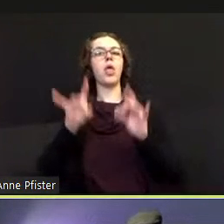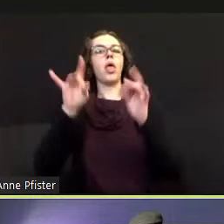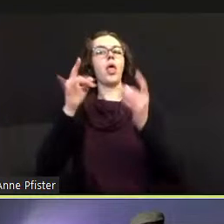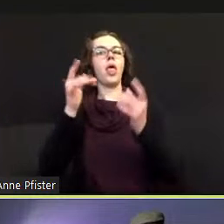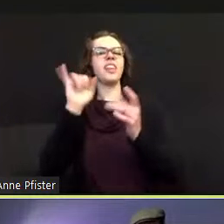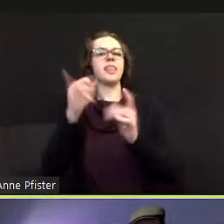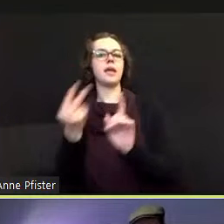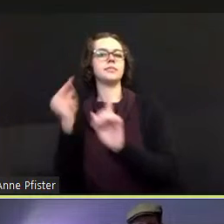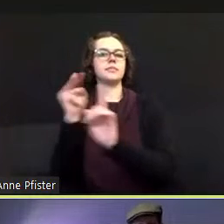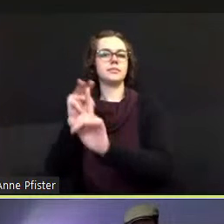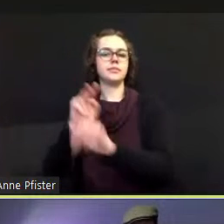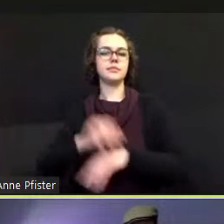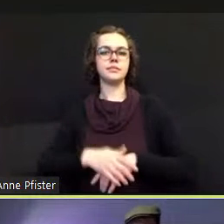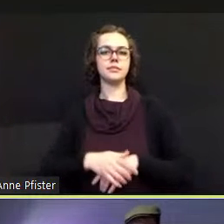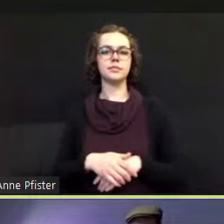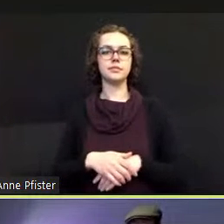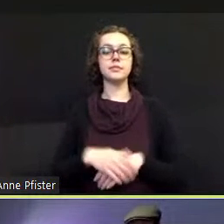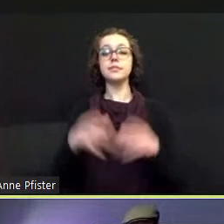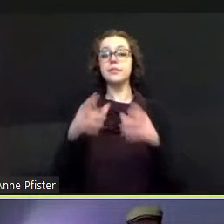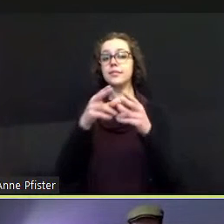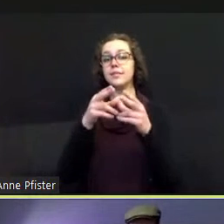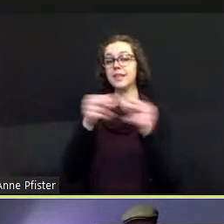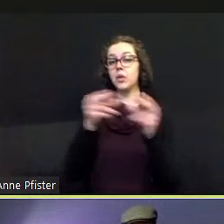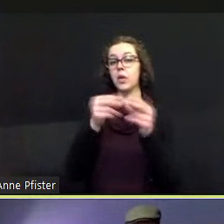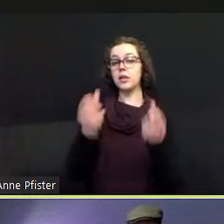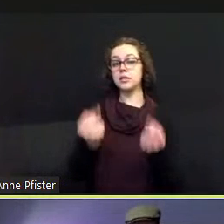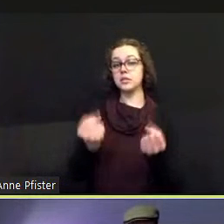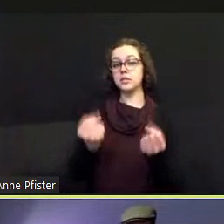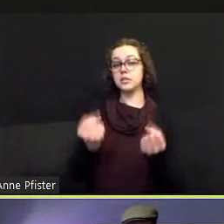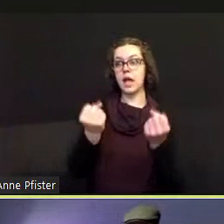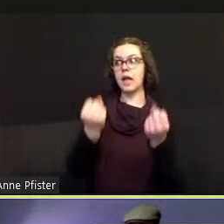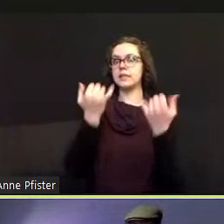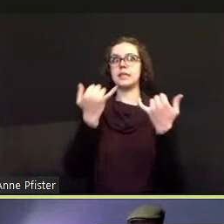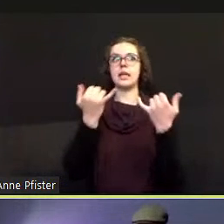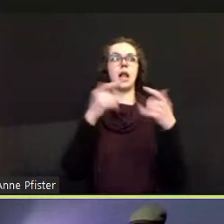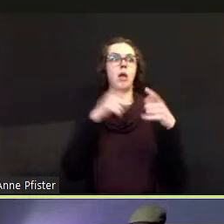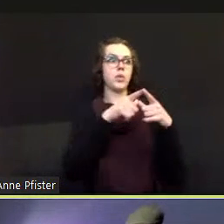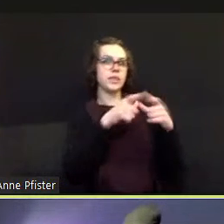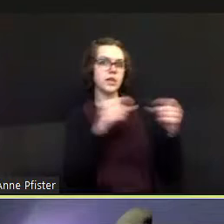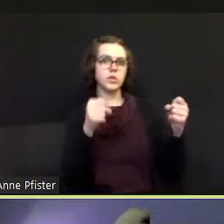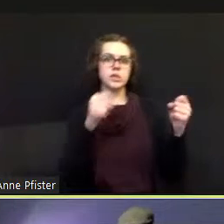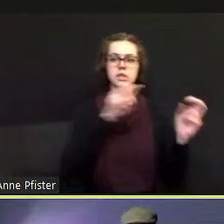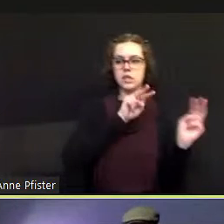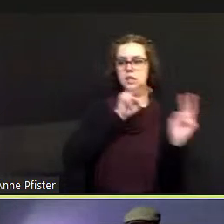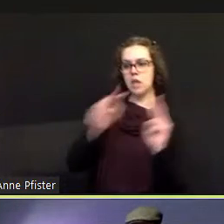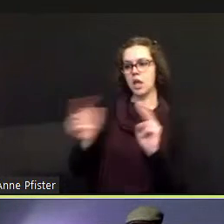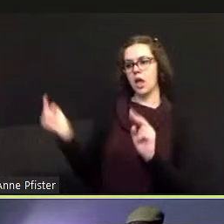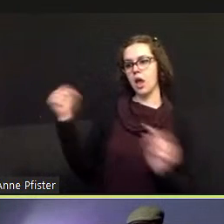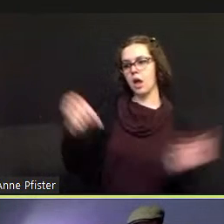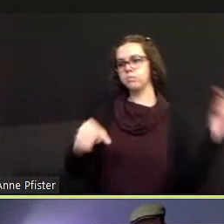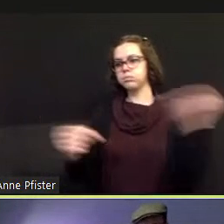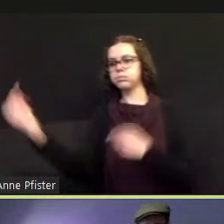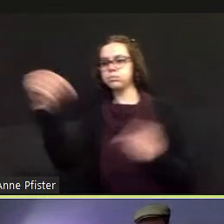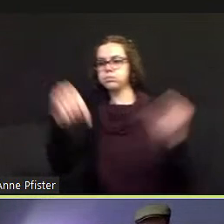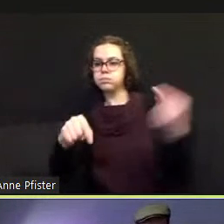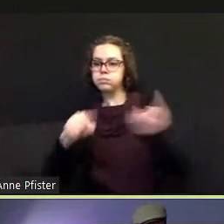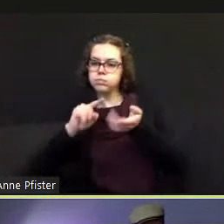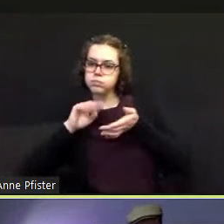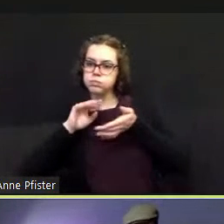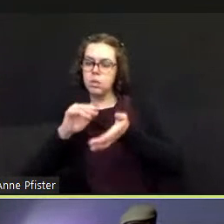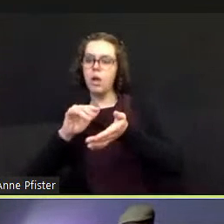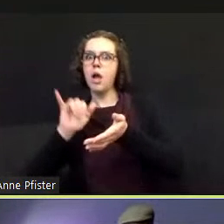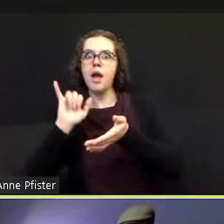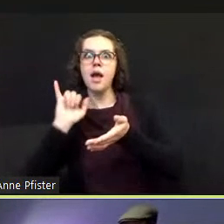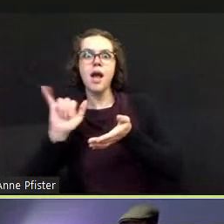so with Nicaraguan Sign Language being analyzed by all these trained linguists from prestigious places, oh, there's